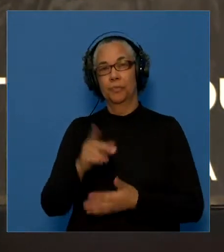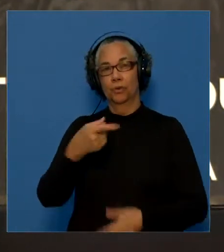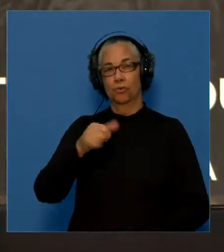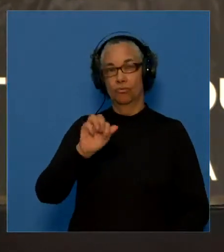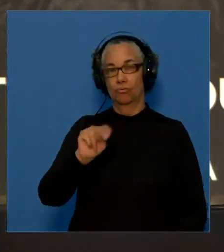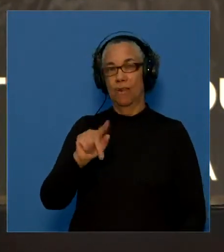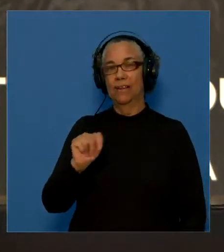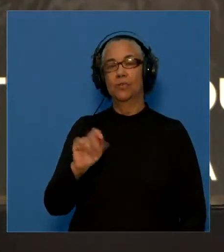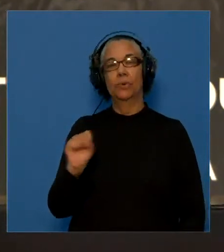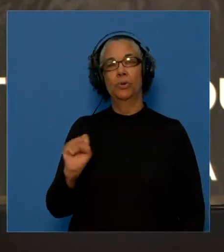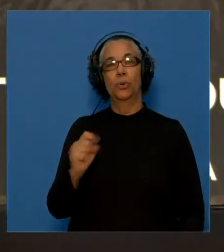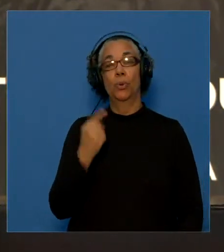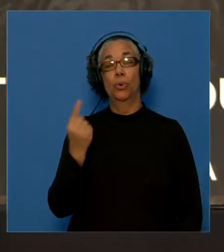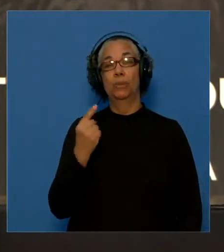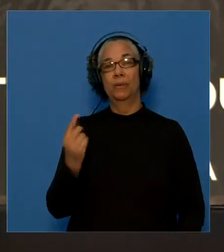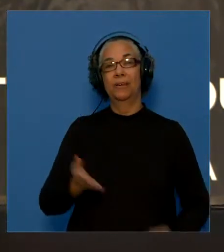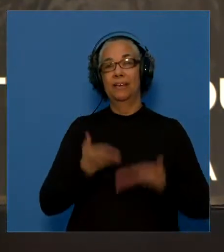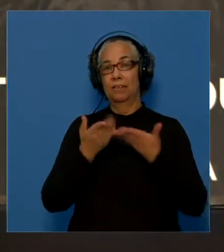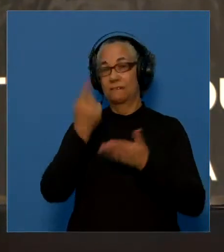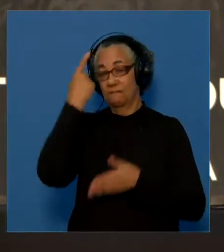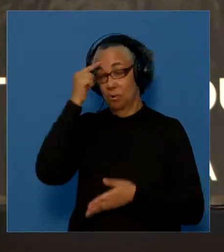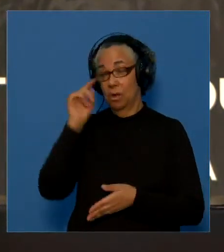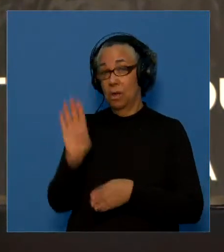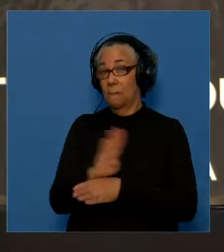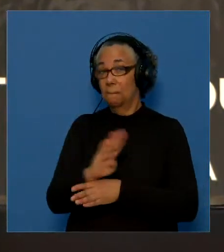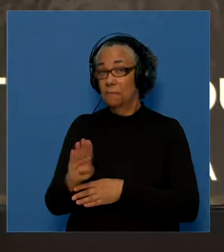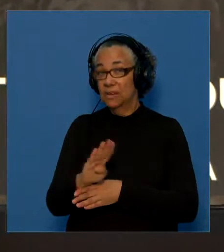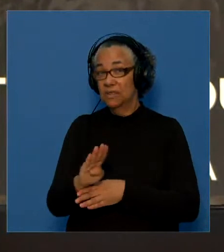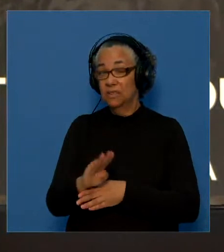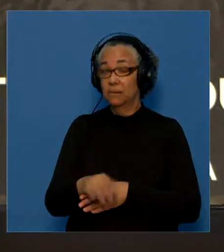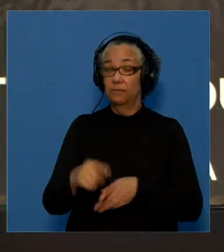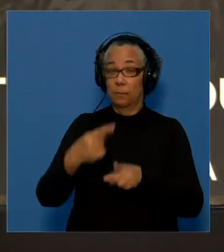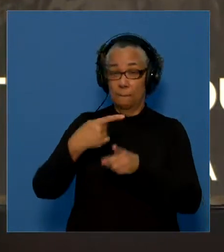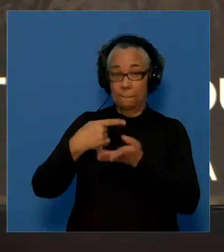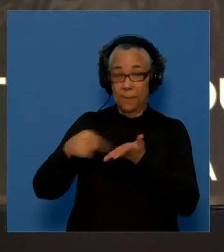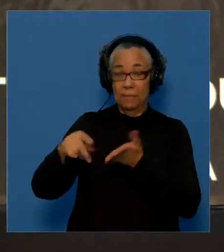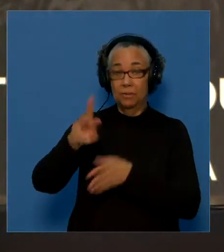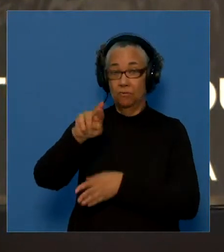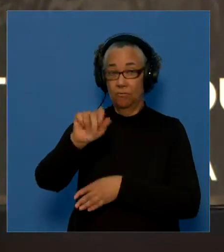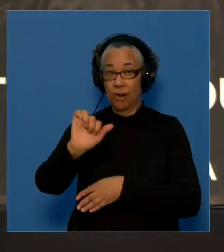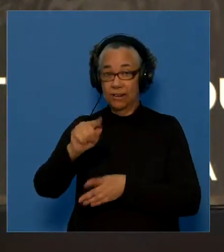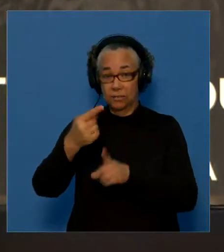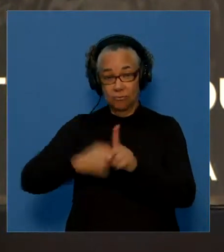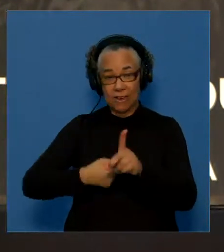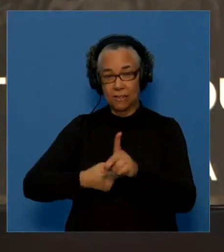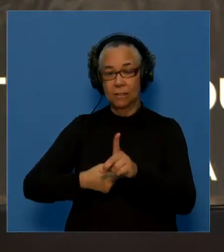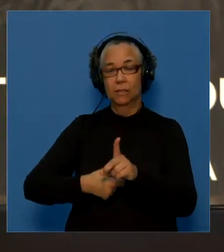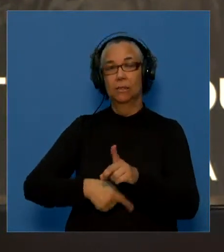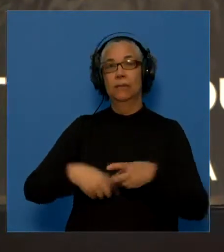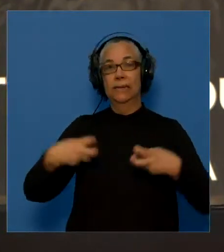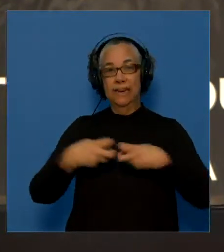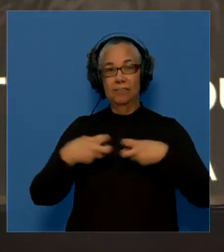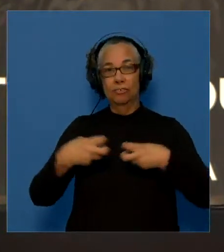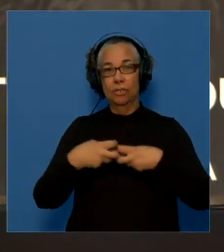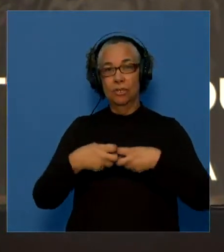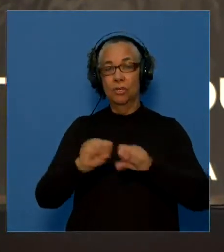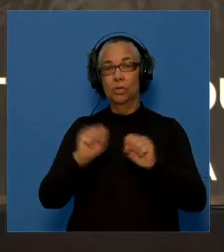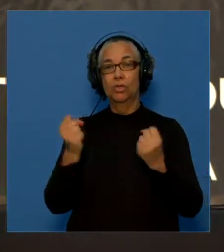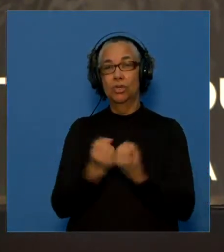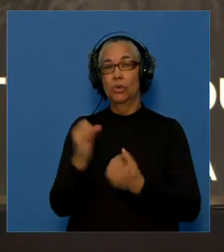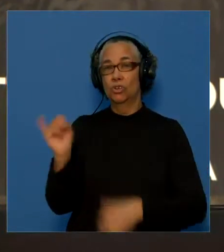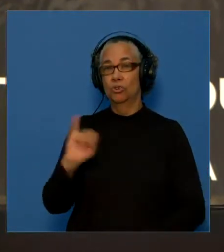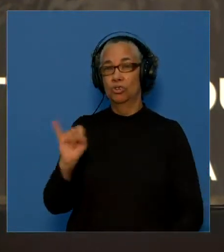for the following overhead expenses: business location rent, utilities, social insurance, and